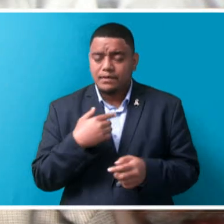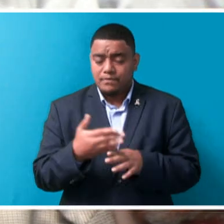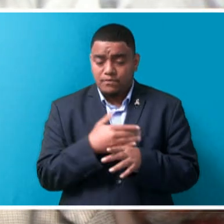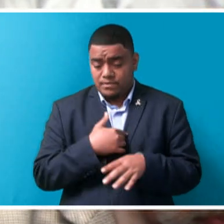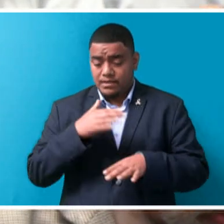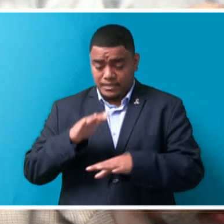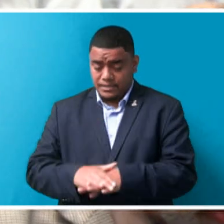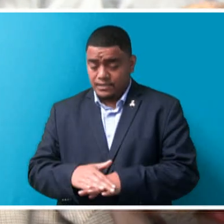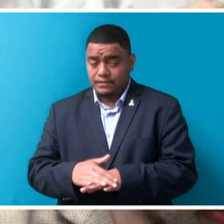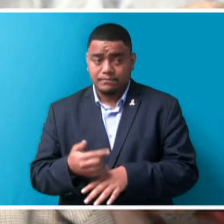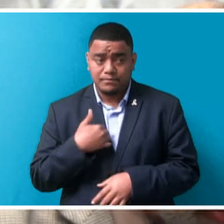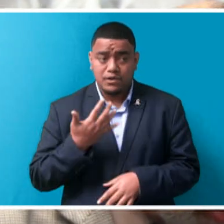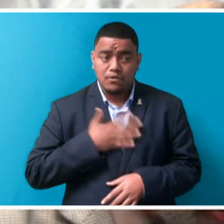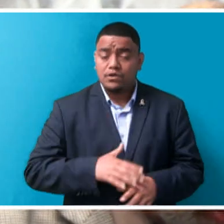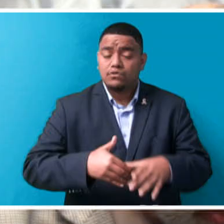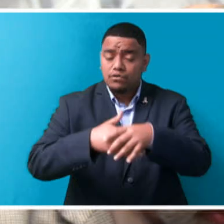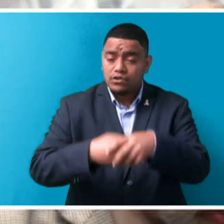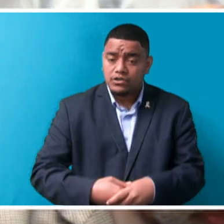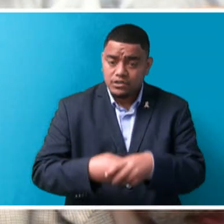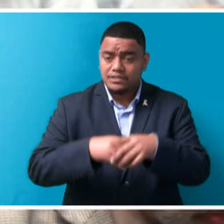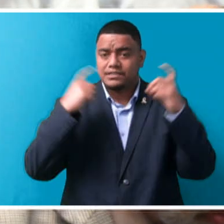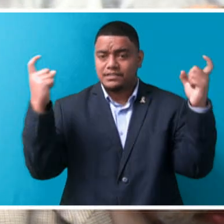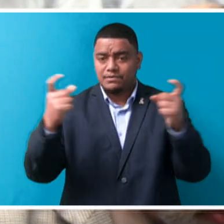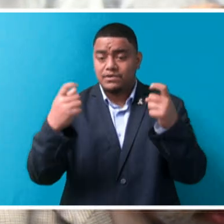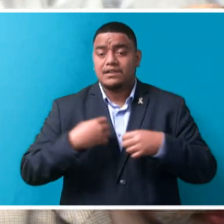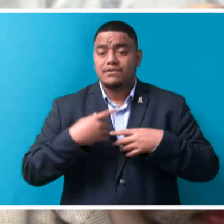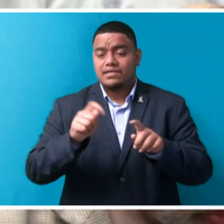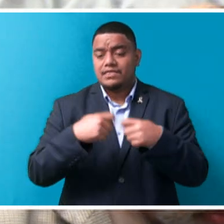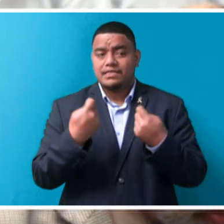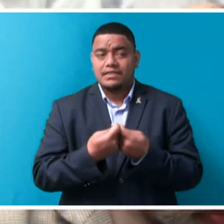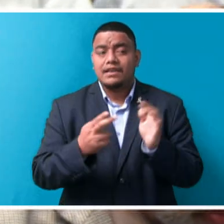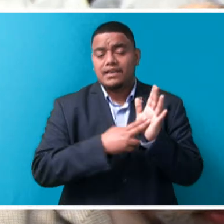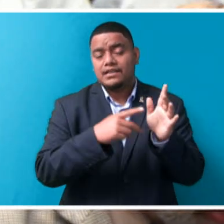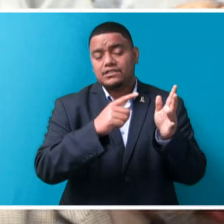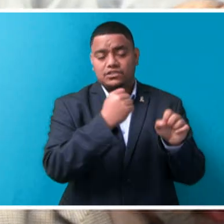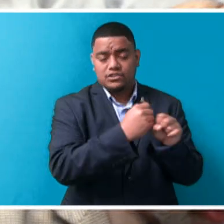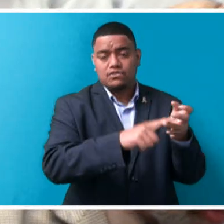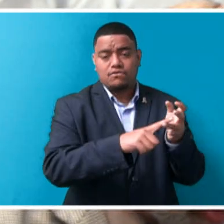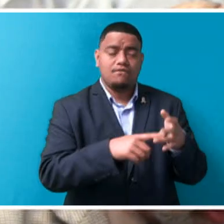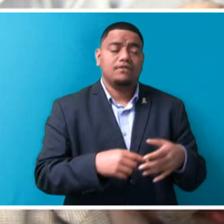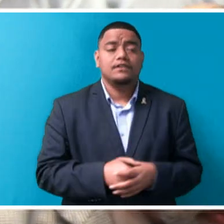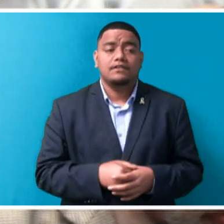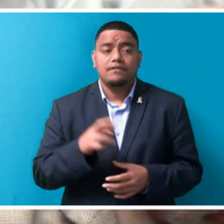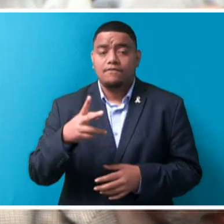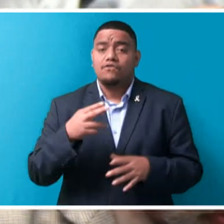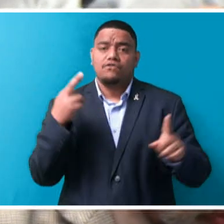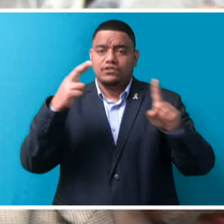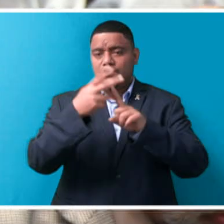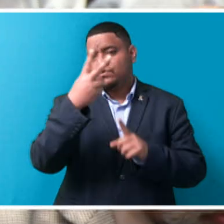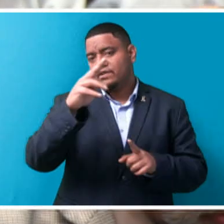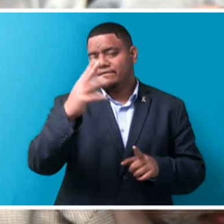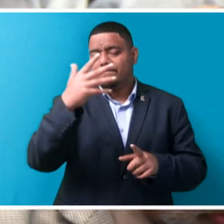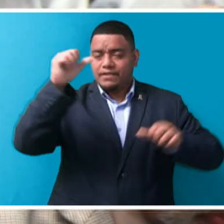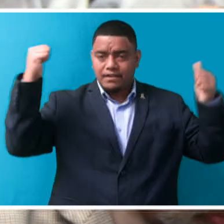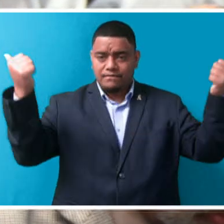seat, Honorable Speaker, I want to congratulate and celebrate the incredible team at the NGO Friend for reaching their 25th anniversary,